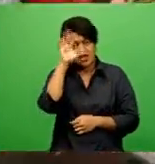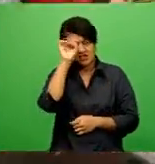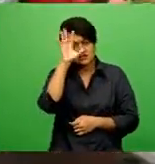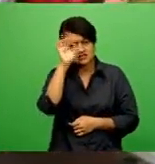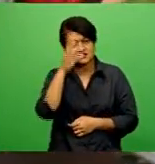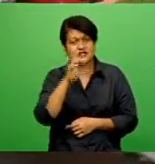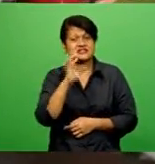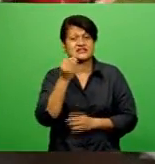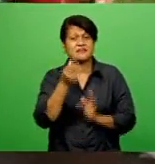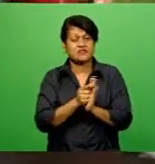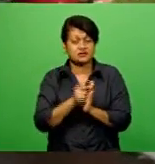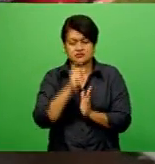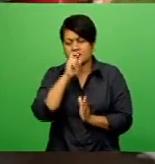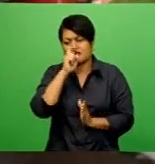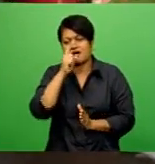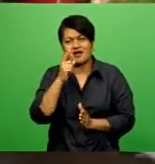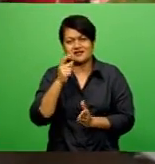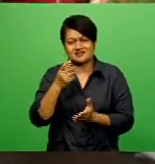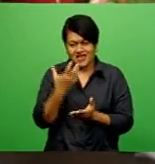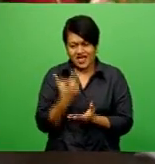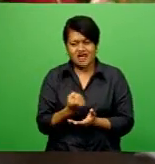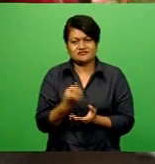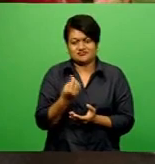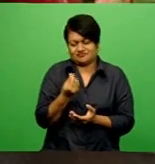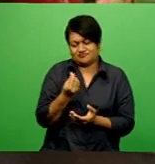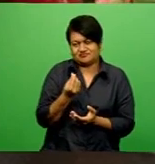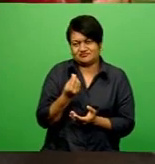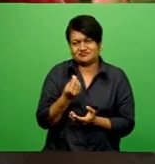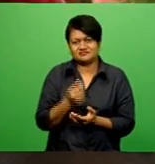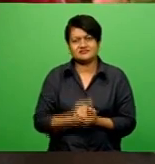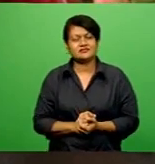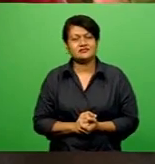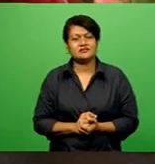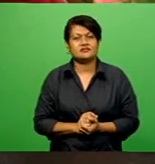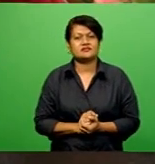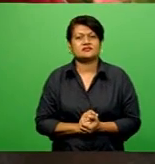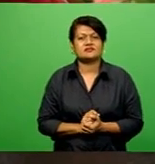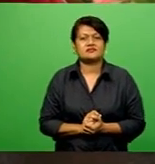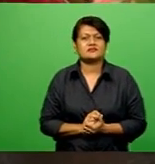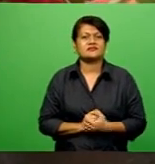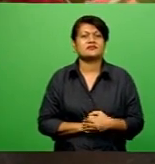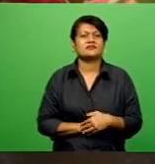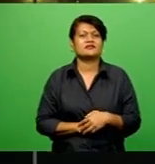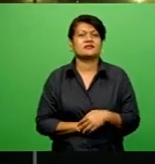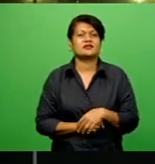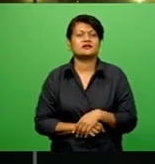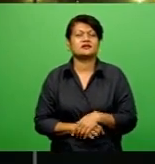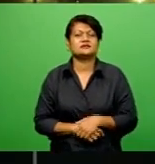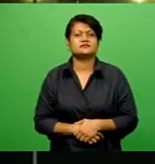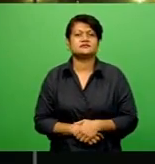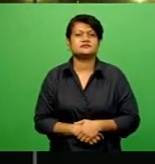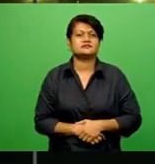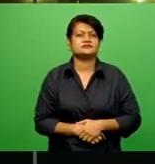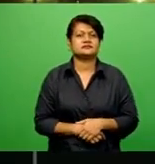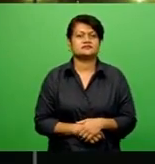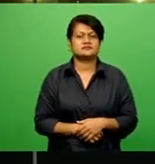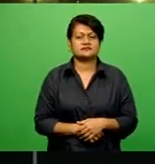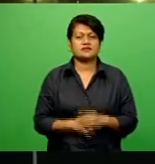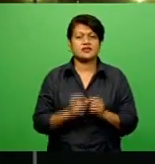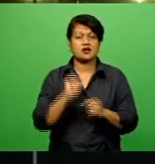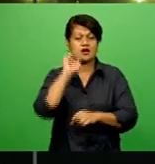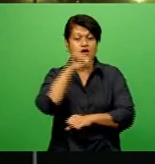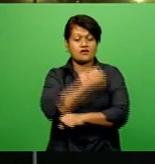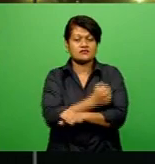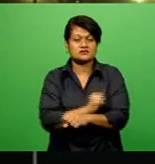are unable to earn enough to meet the costs. Jeshu Lal, FBC News. Turning